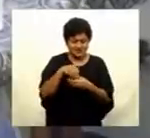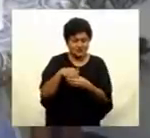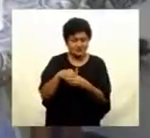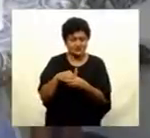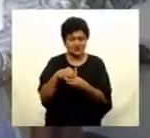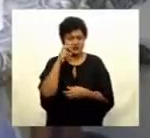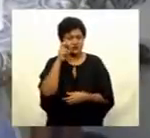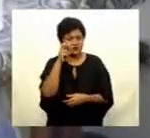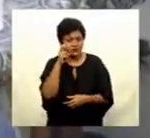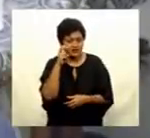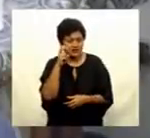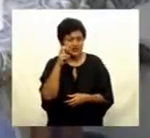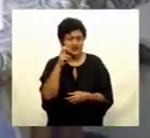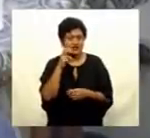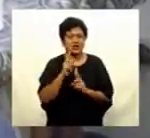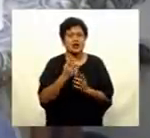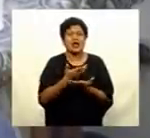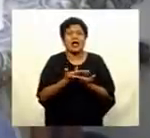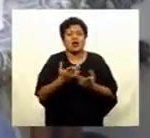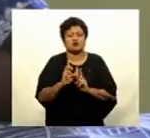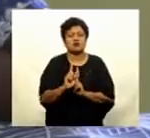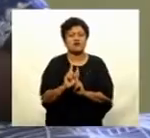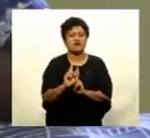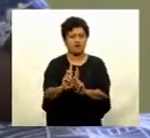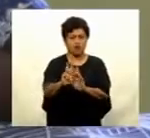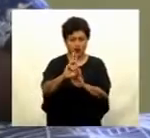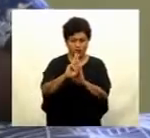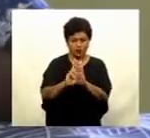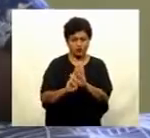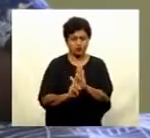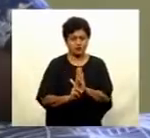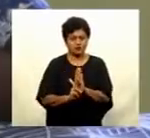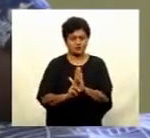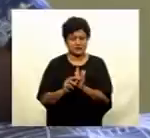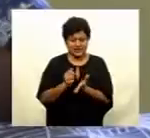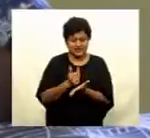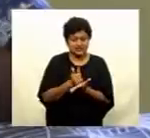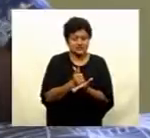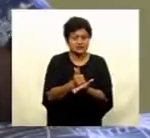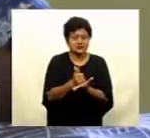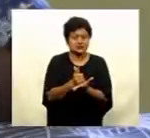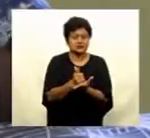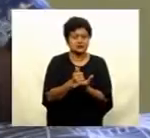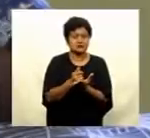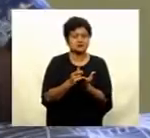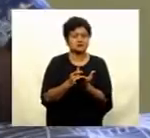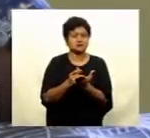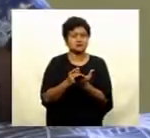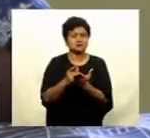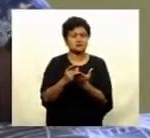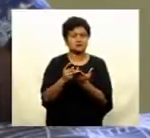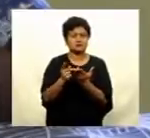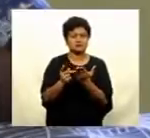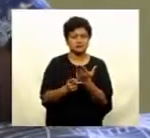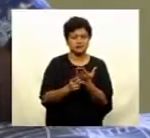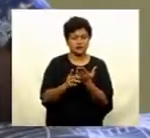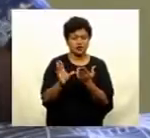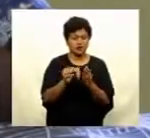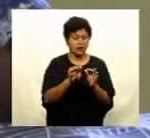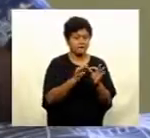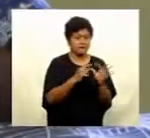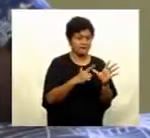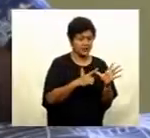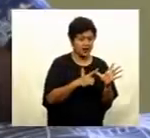the COVID-19 protocols. The assistance program is from Ba, Tawa